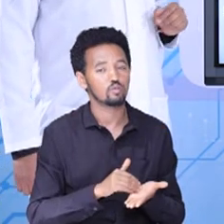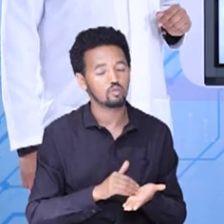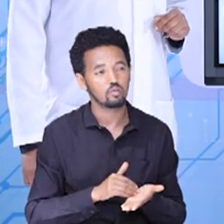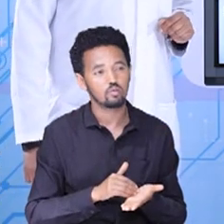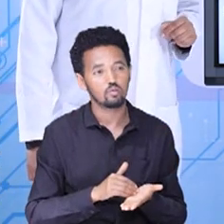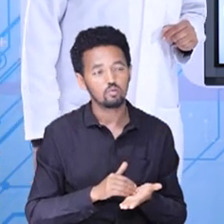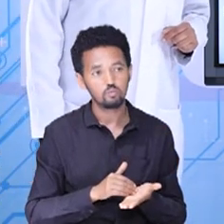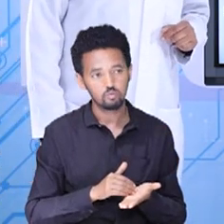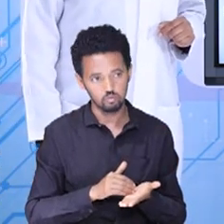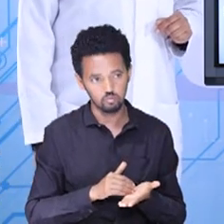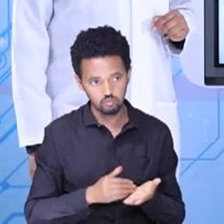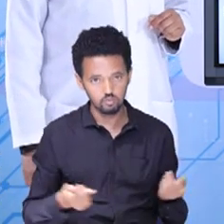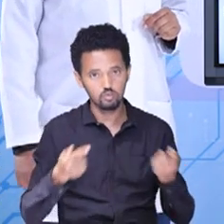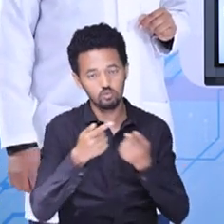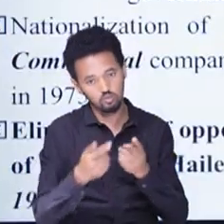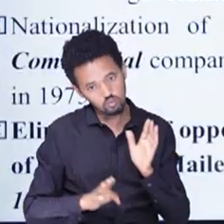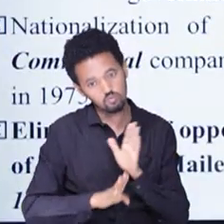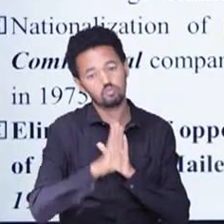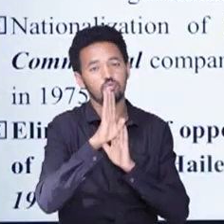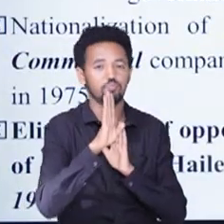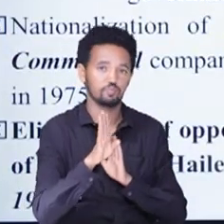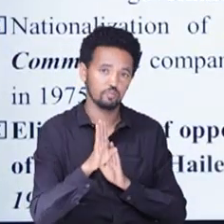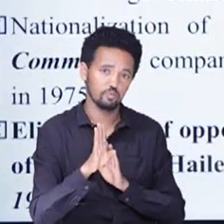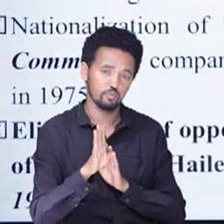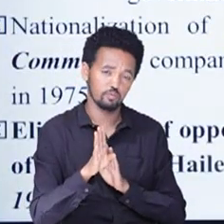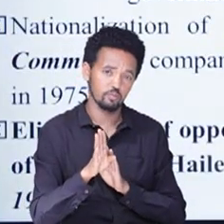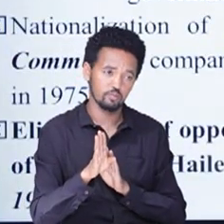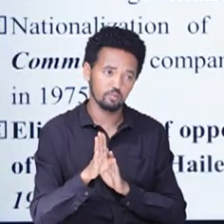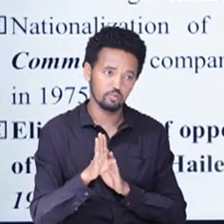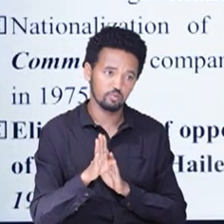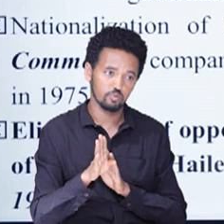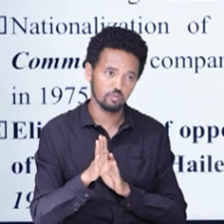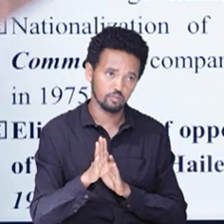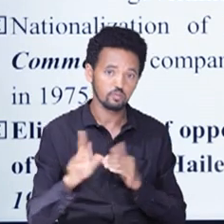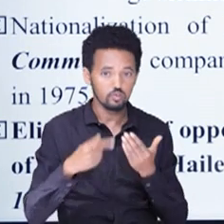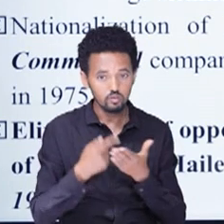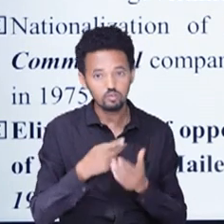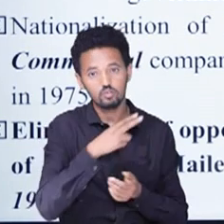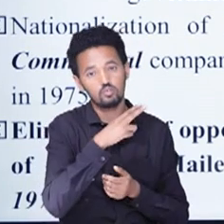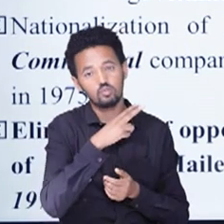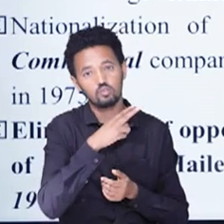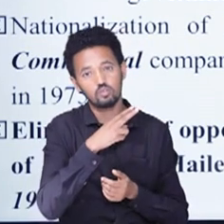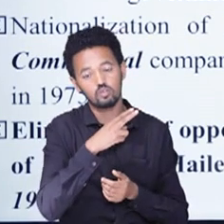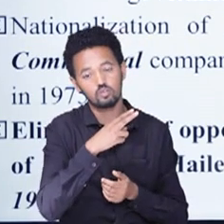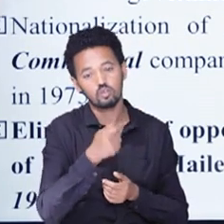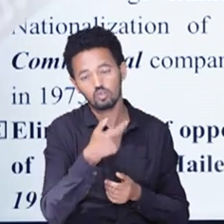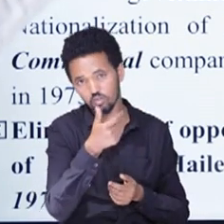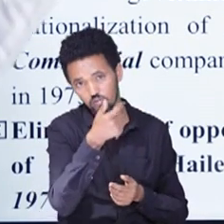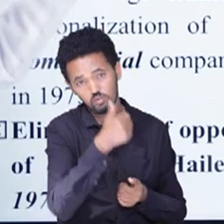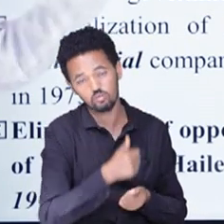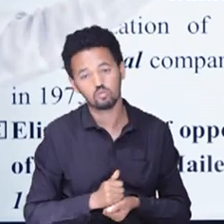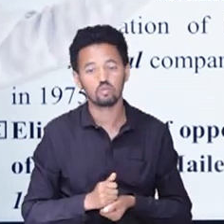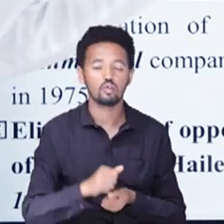And conducting of development through campaign. By the way, this activity was a good activity of Dirk,